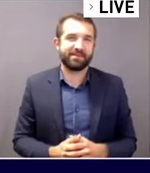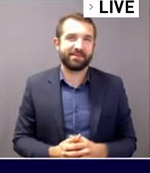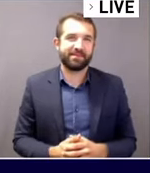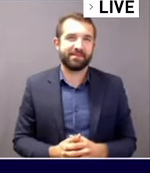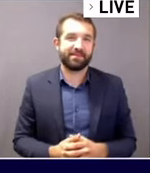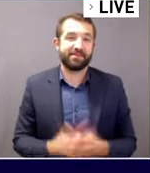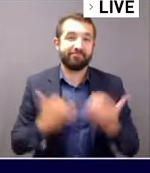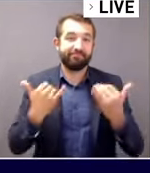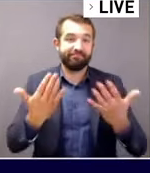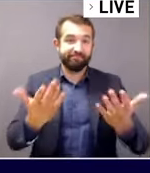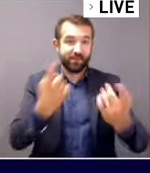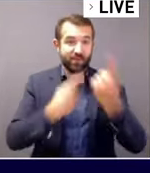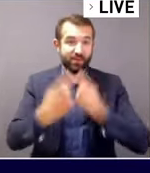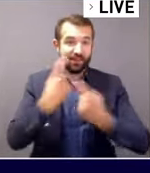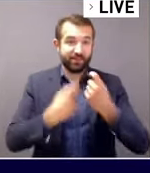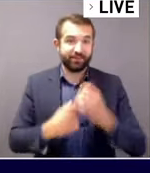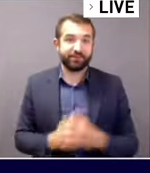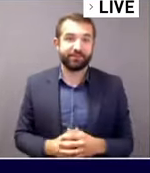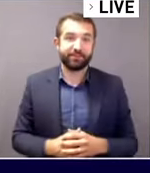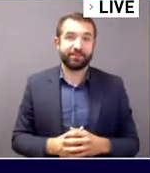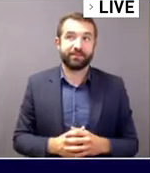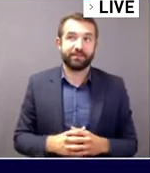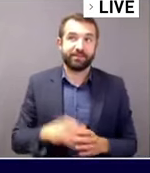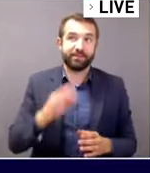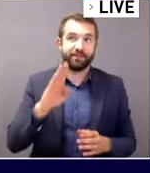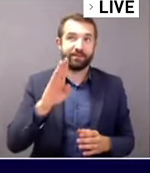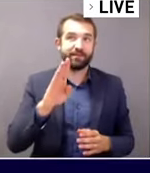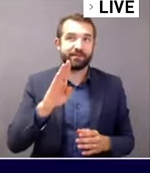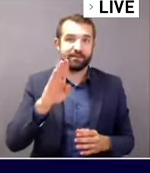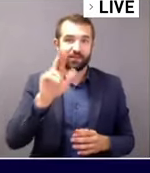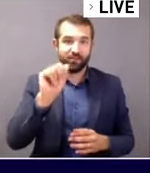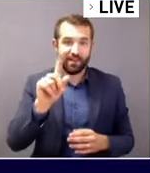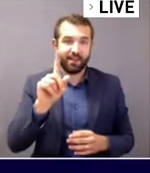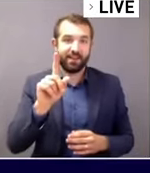first question today goes to Brad Rogers.